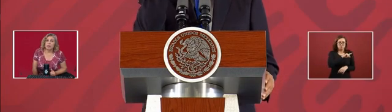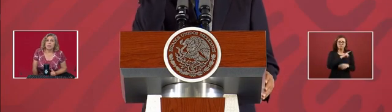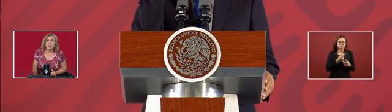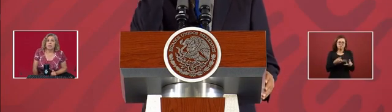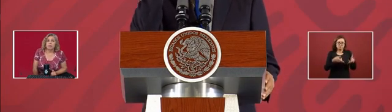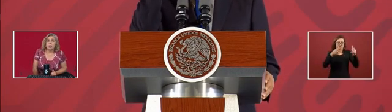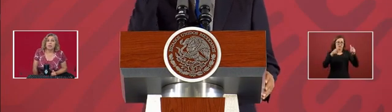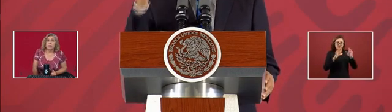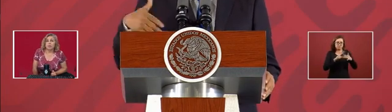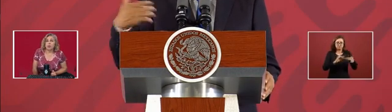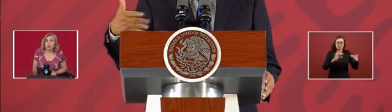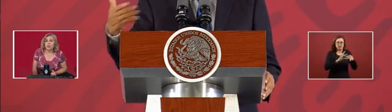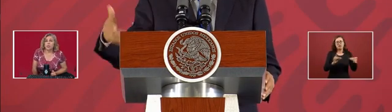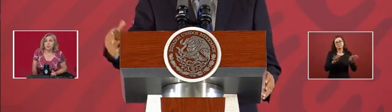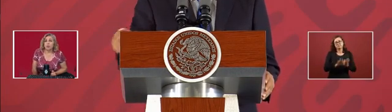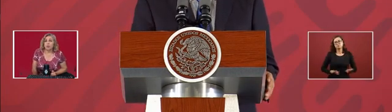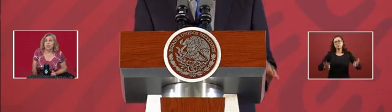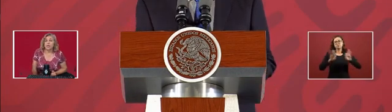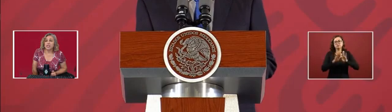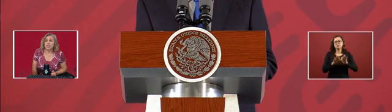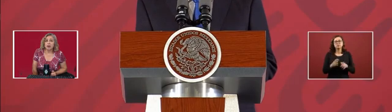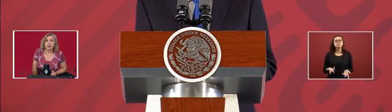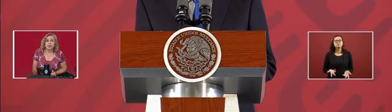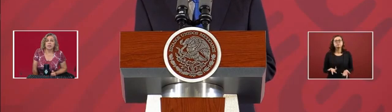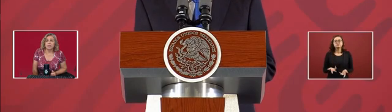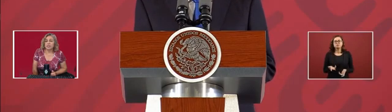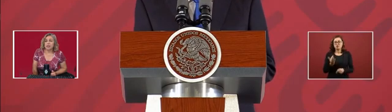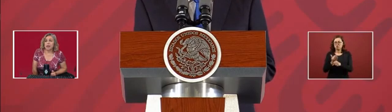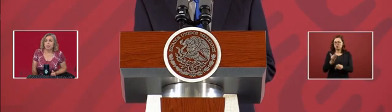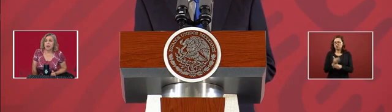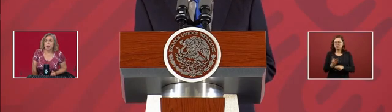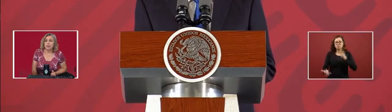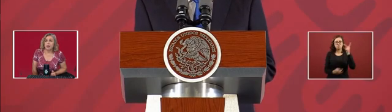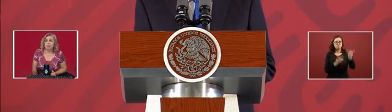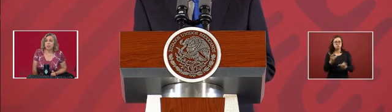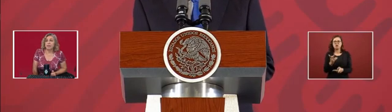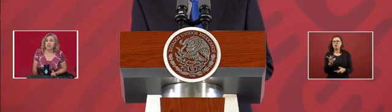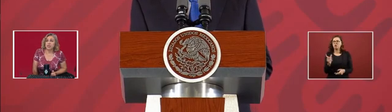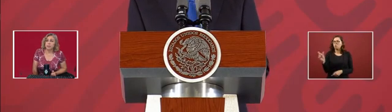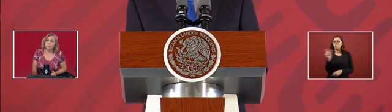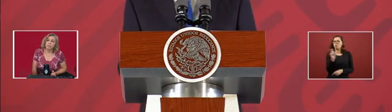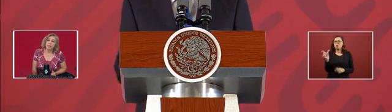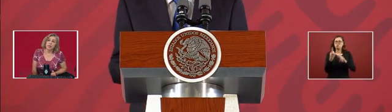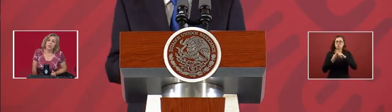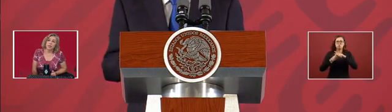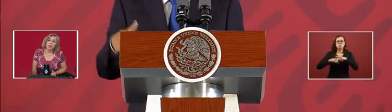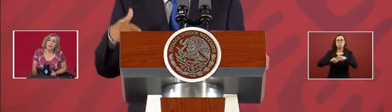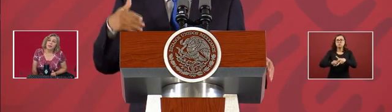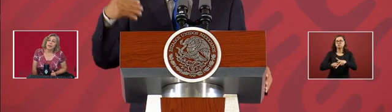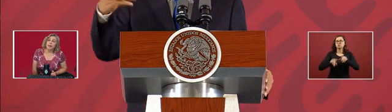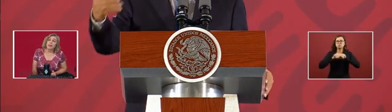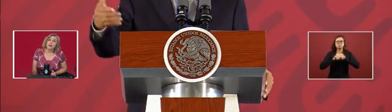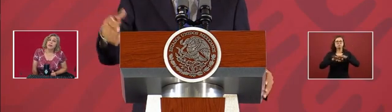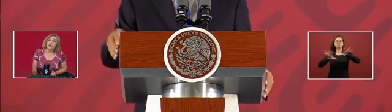inappropriate behavior, we proceed, but we need to reinforce. We are going to reinforce, like the president